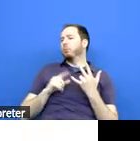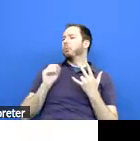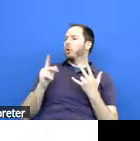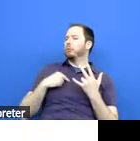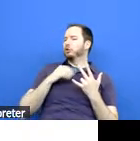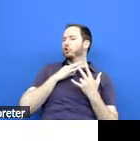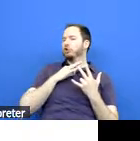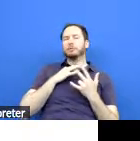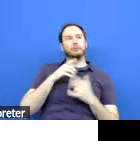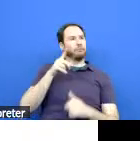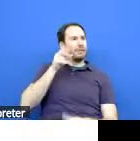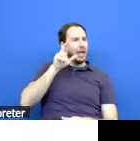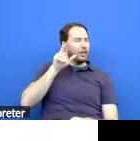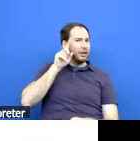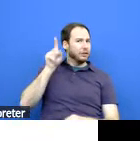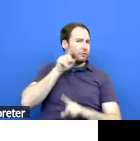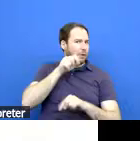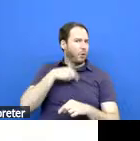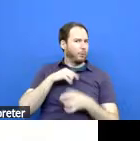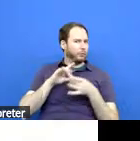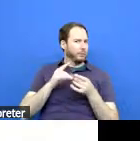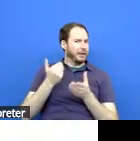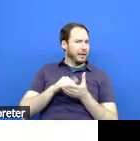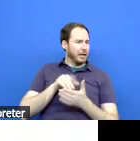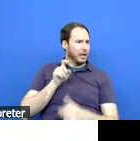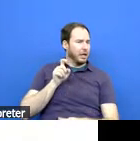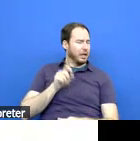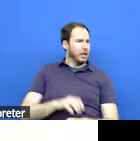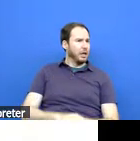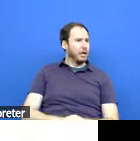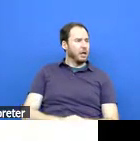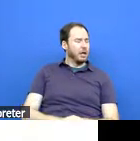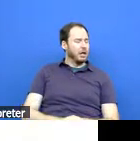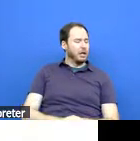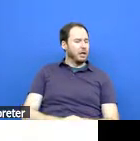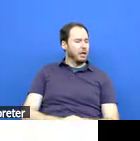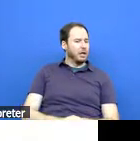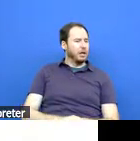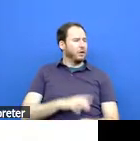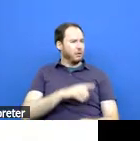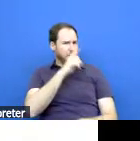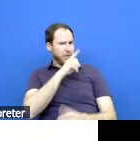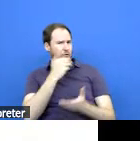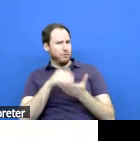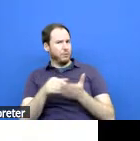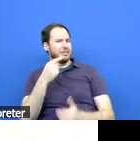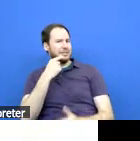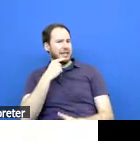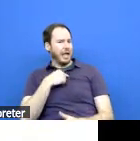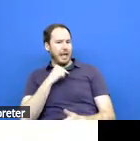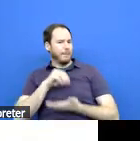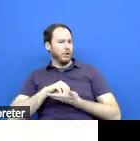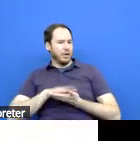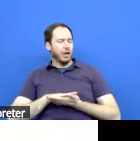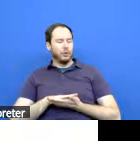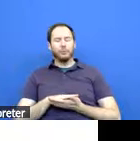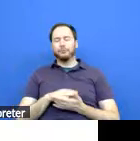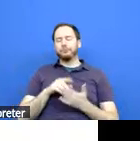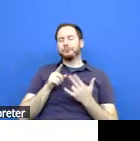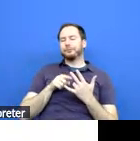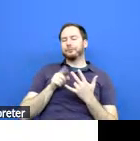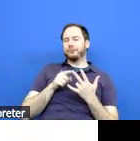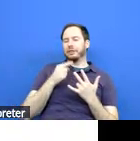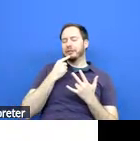Heather, are you able to hear his responses, or do you want me to repeat them? If you could repeat them, I would appreciate it. Yeah,